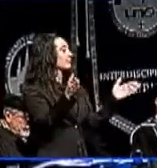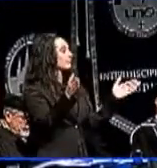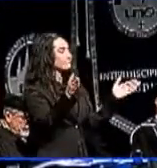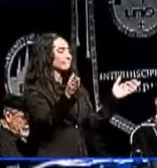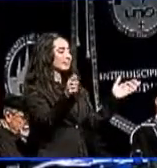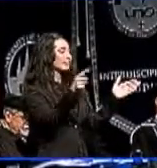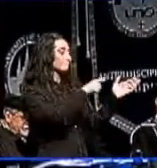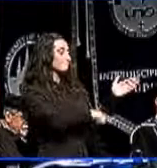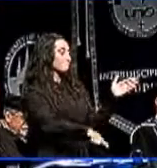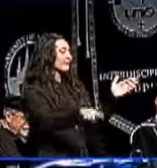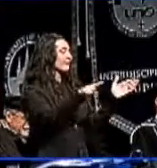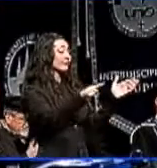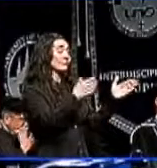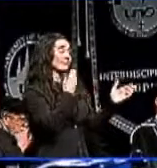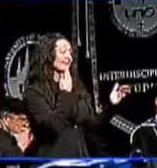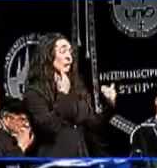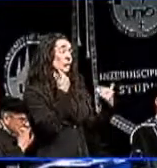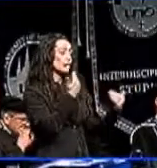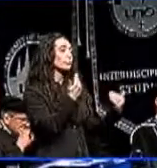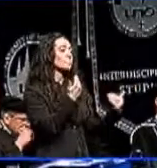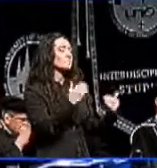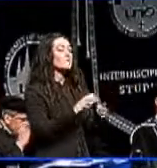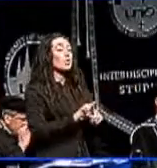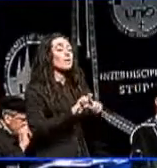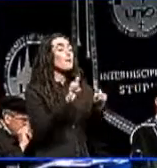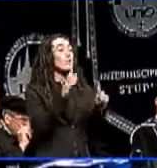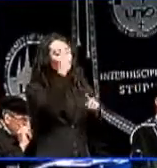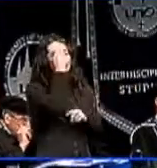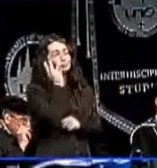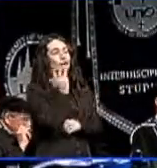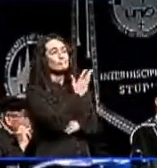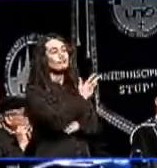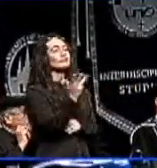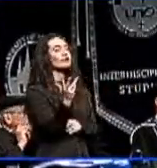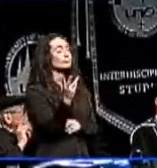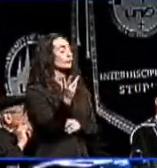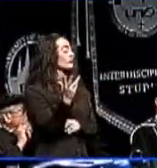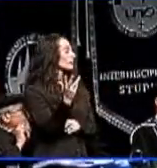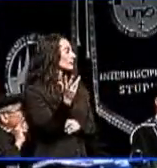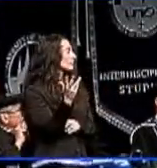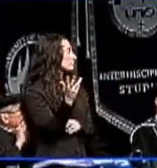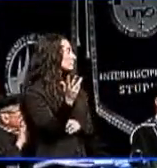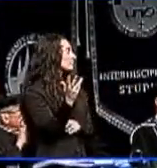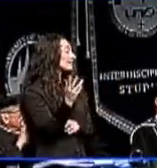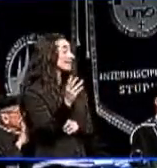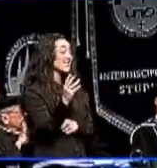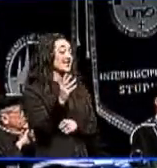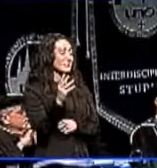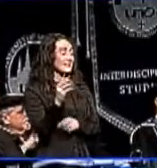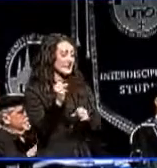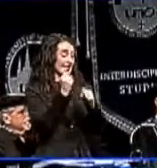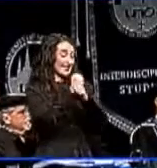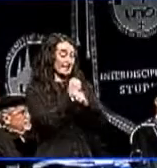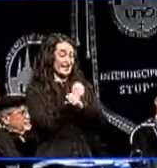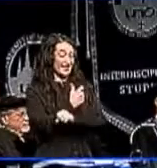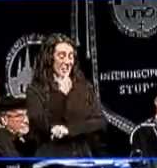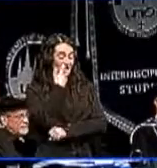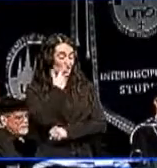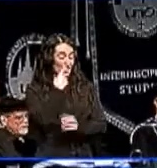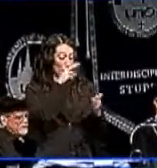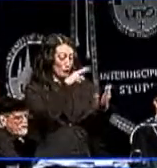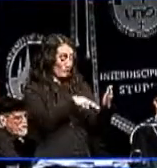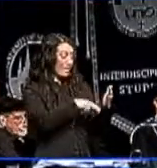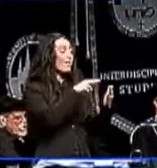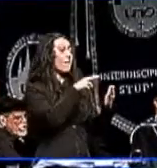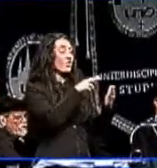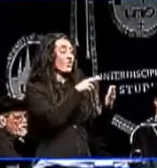a happy thought. Now, let me be very clear to this audience. The statistics I've just read apply